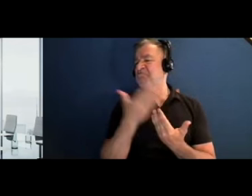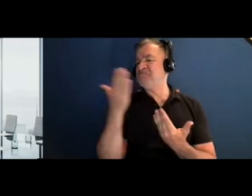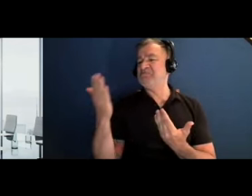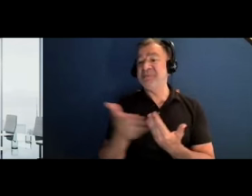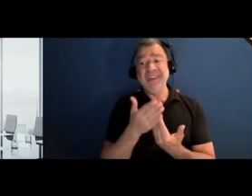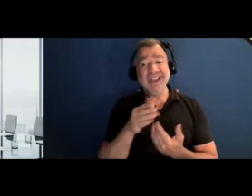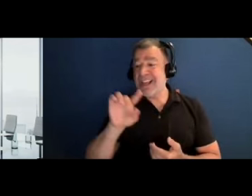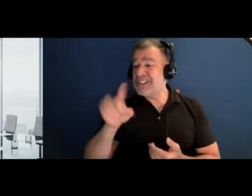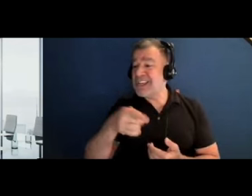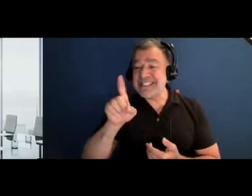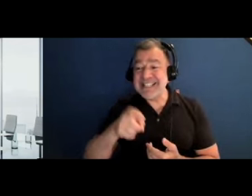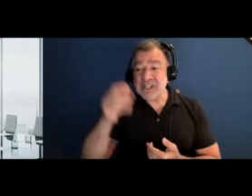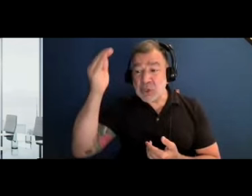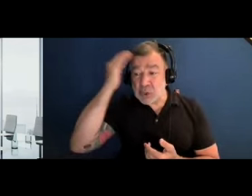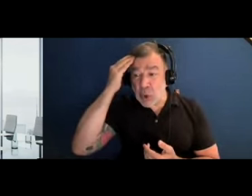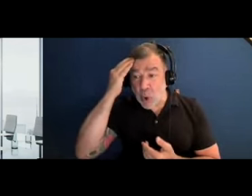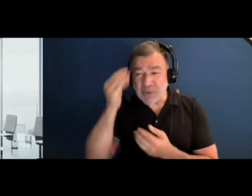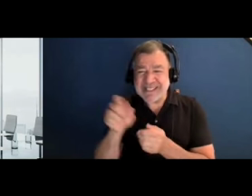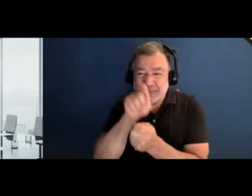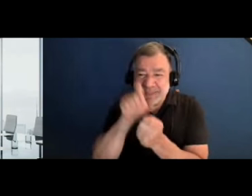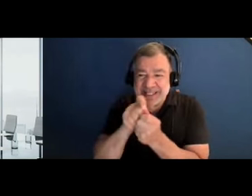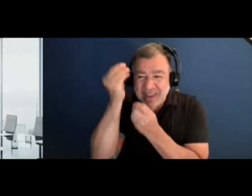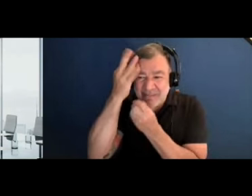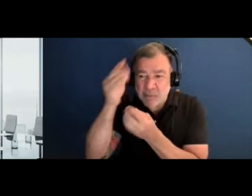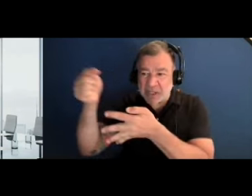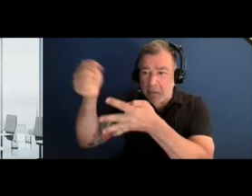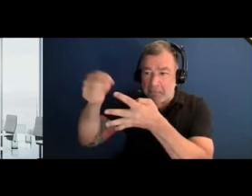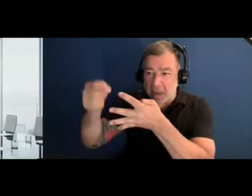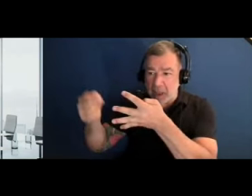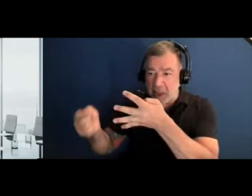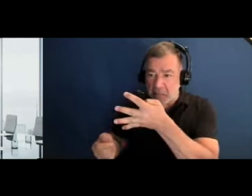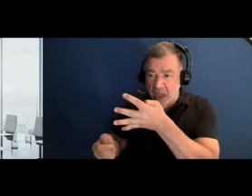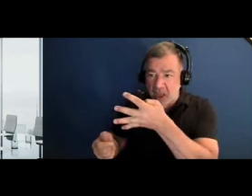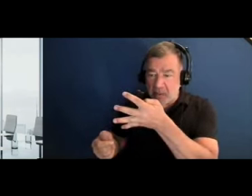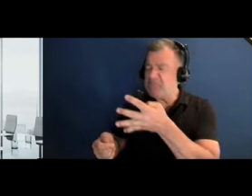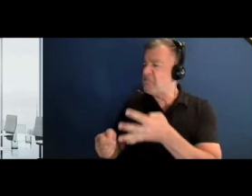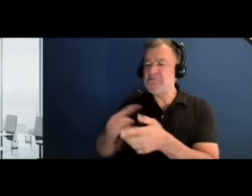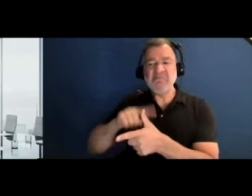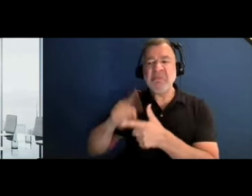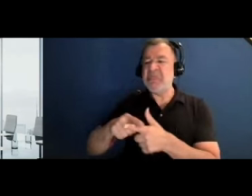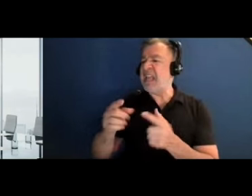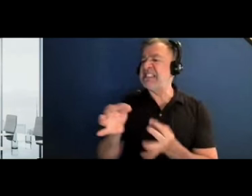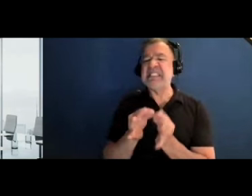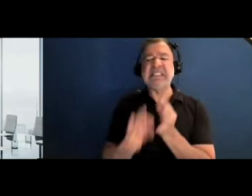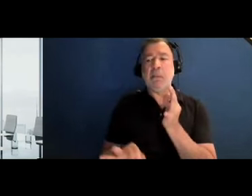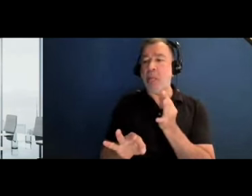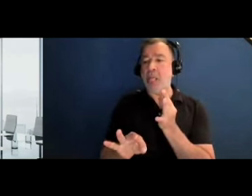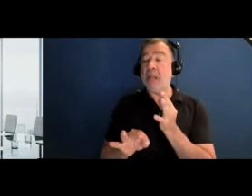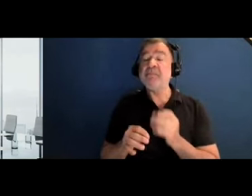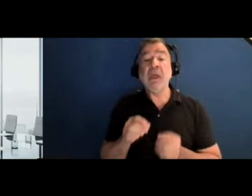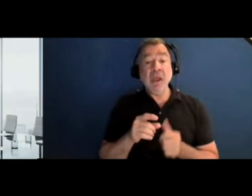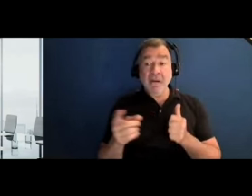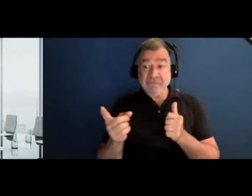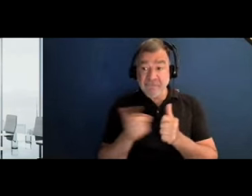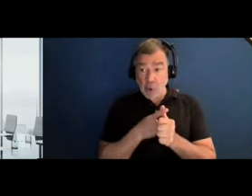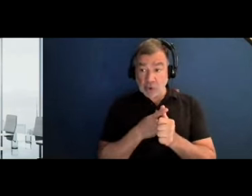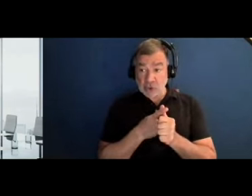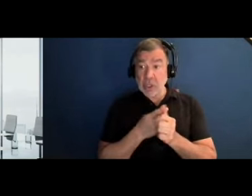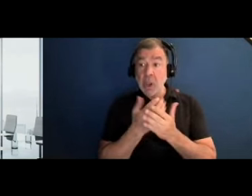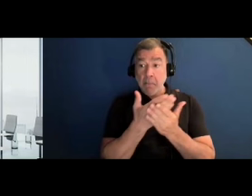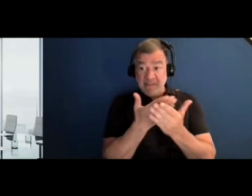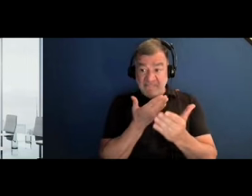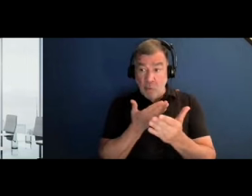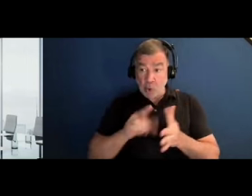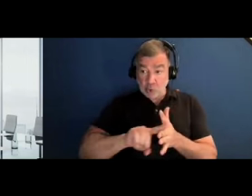what information you should be providing, that's great, right? So we encourage people to gather the basic